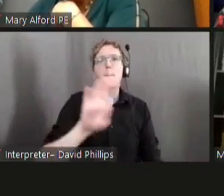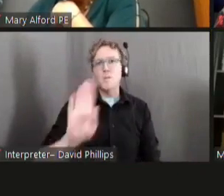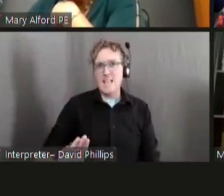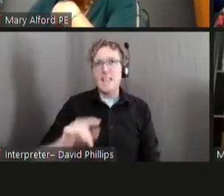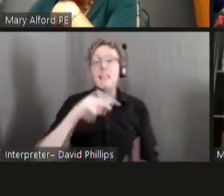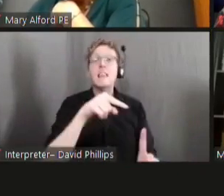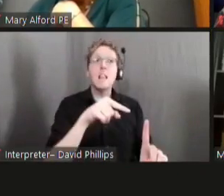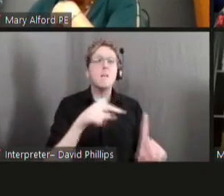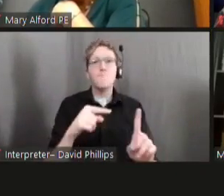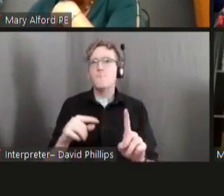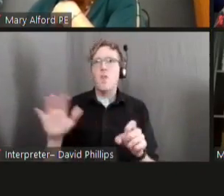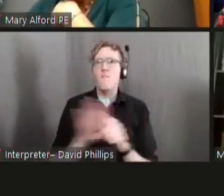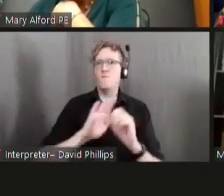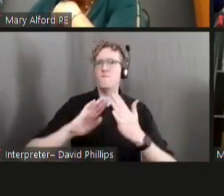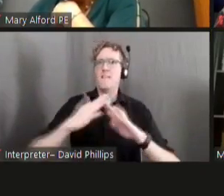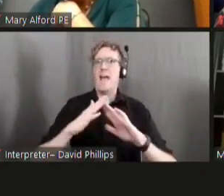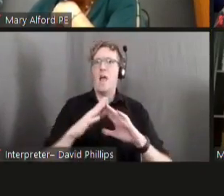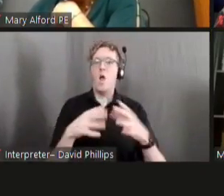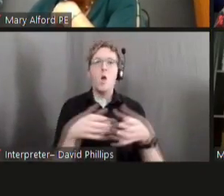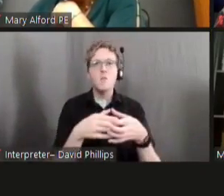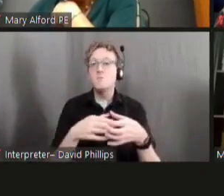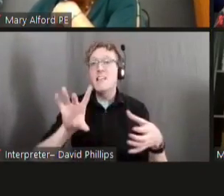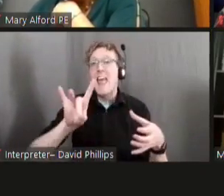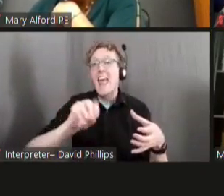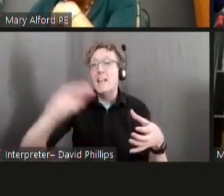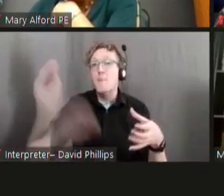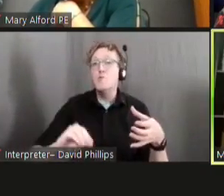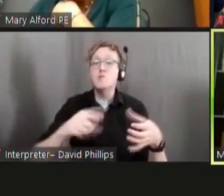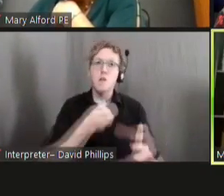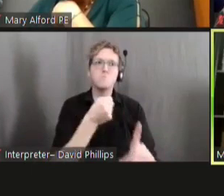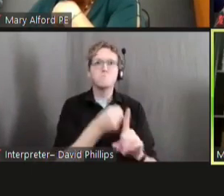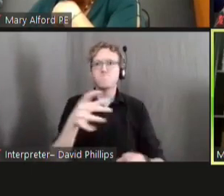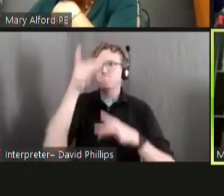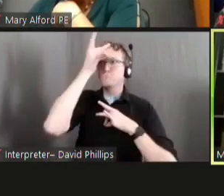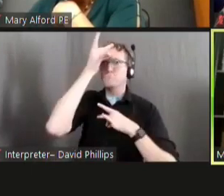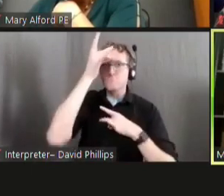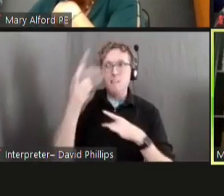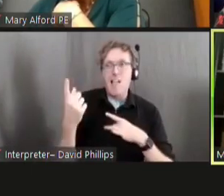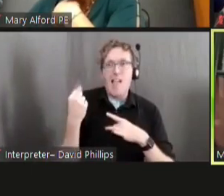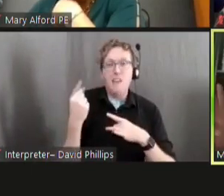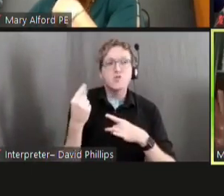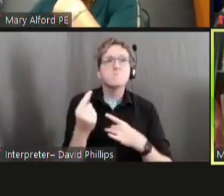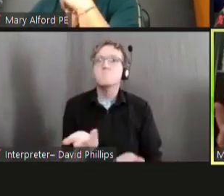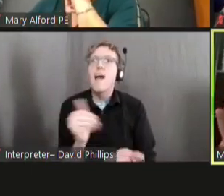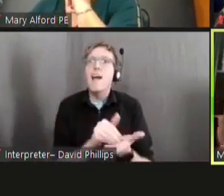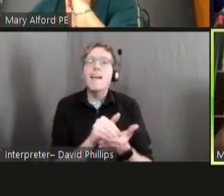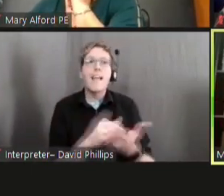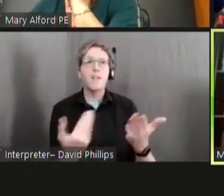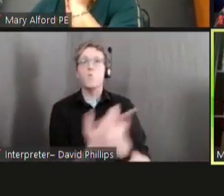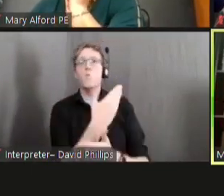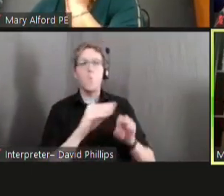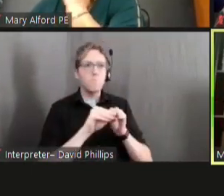an entire town where more than 80% were infected last year started experiencing a new surge